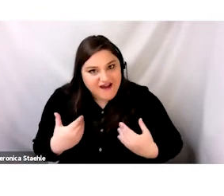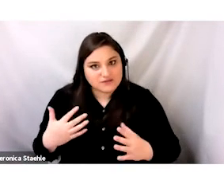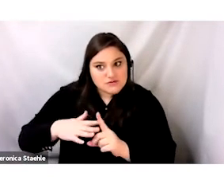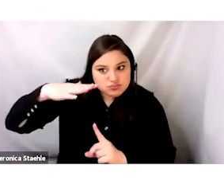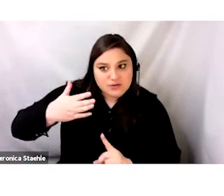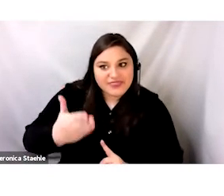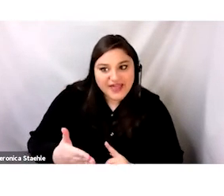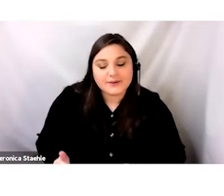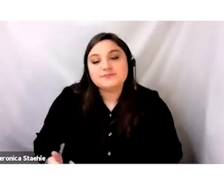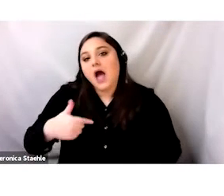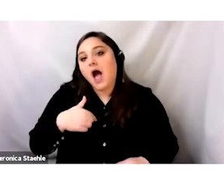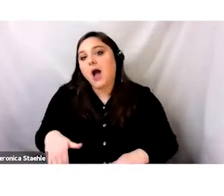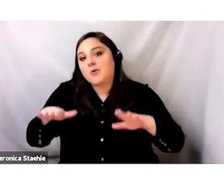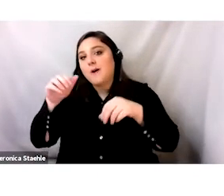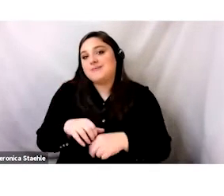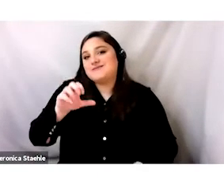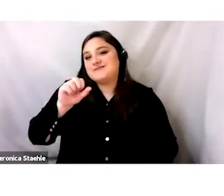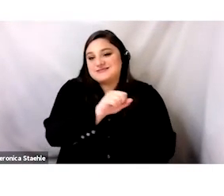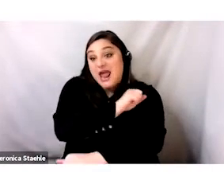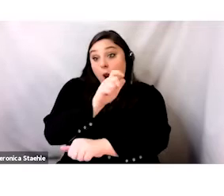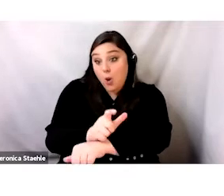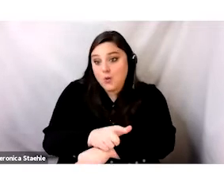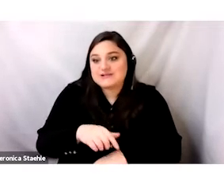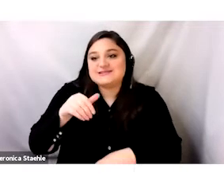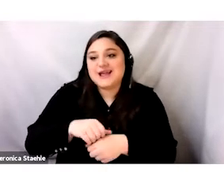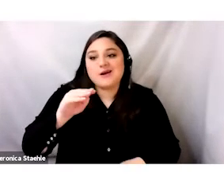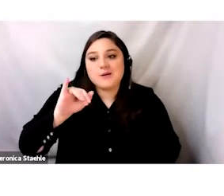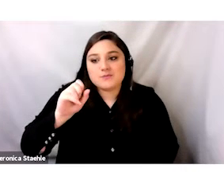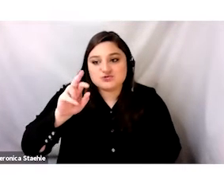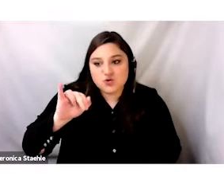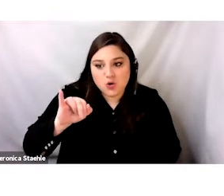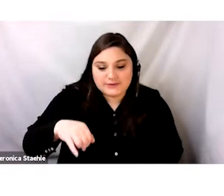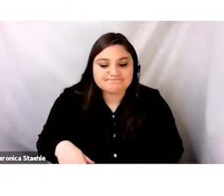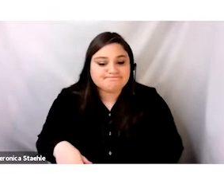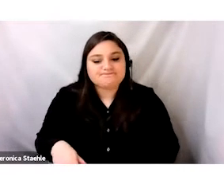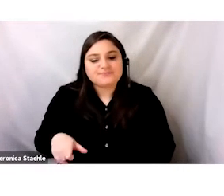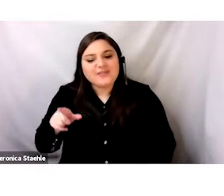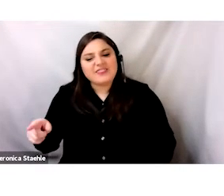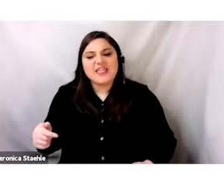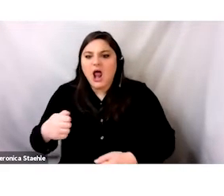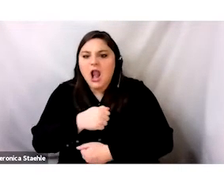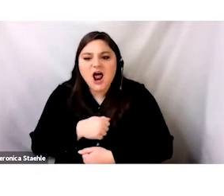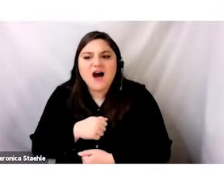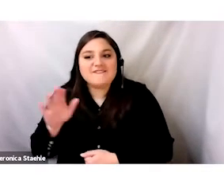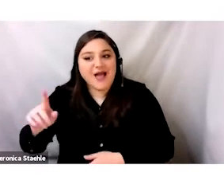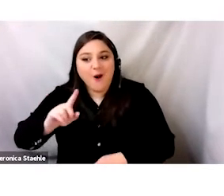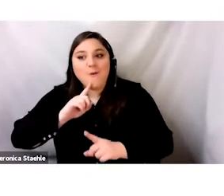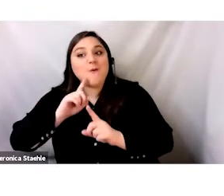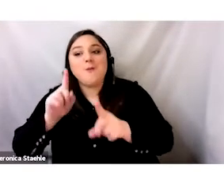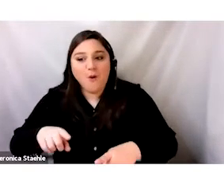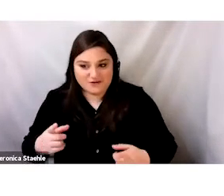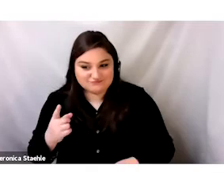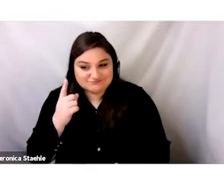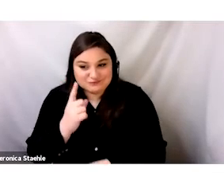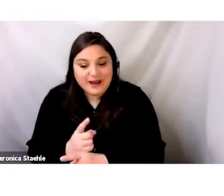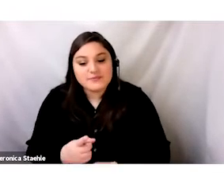St. Louis, Missouri loves reports, but I've been at tables when they say, we need to do a research study, a report